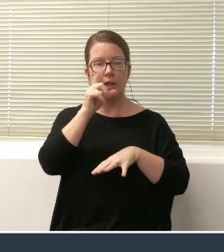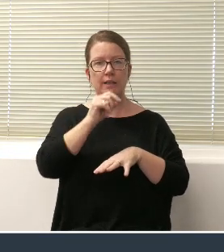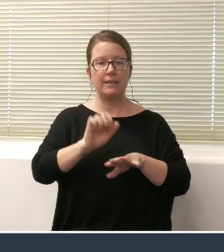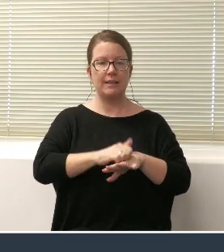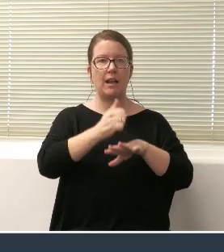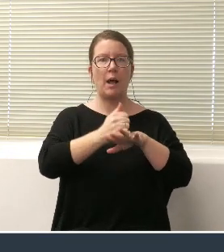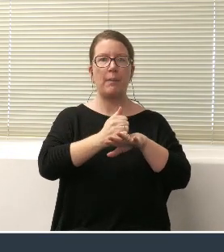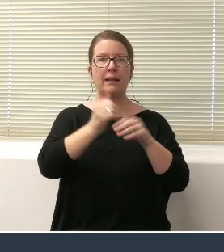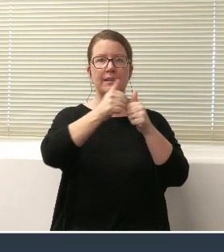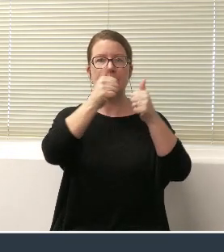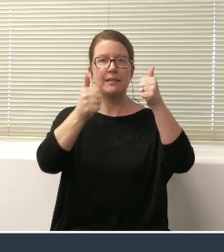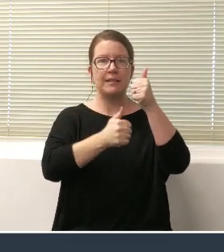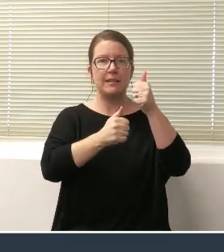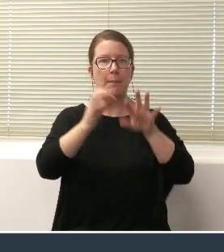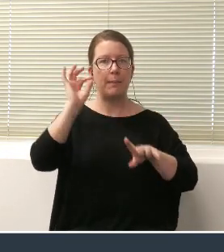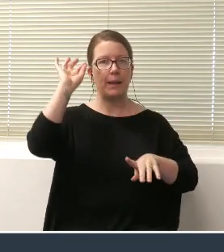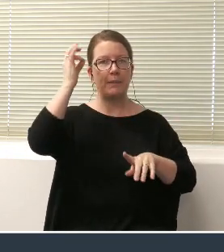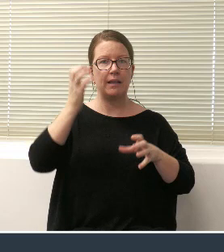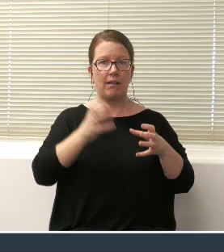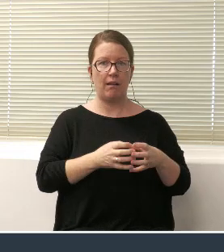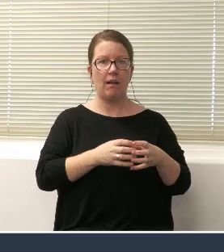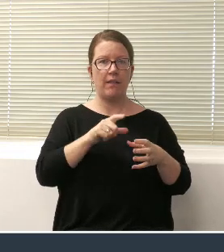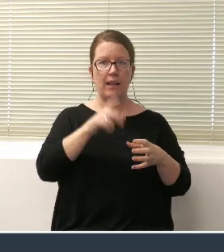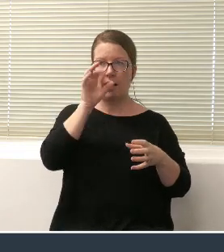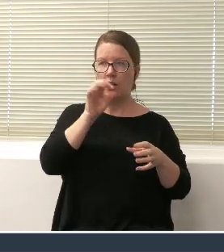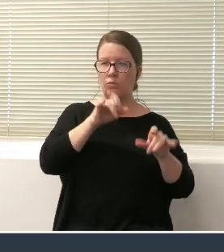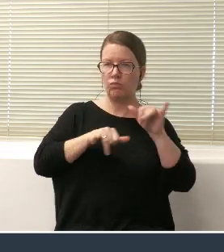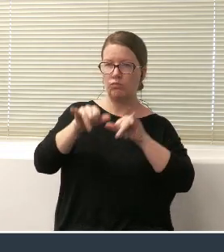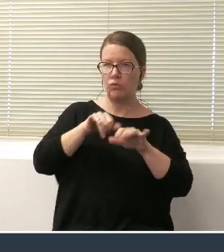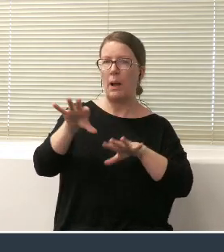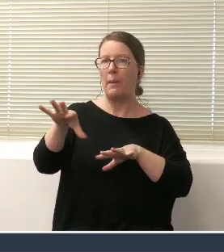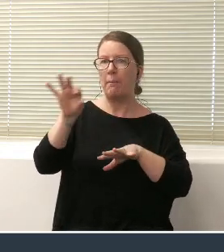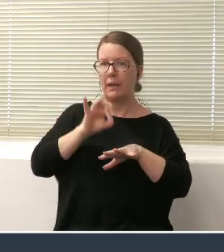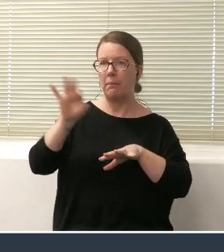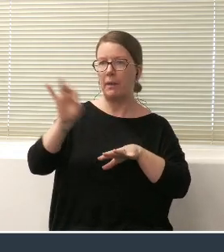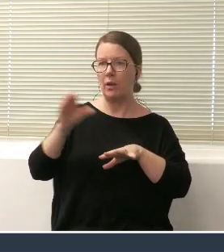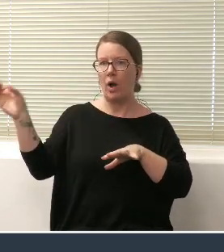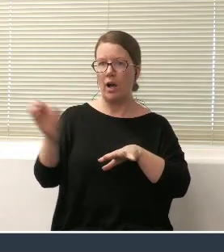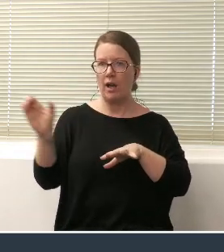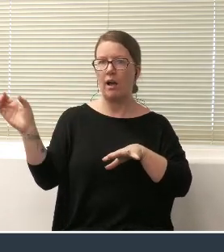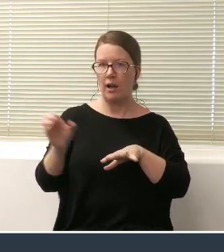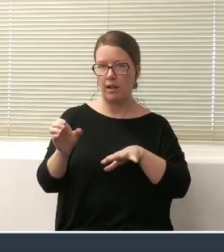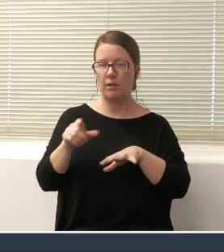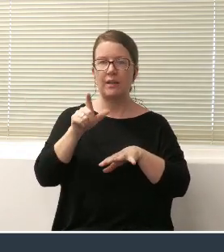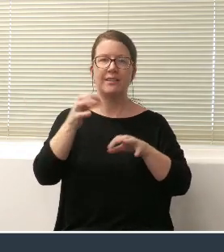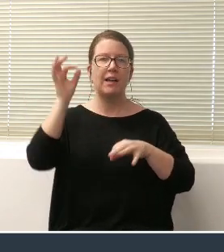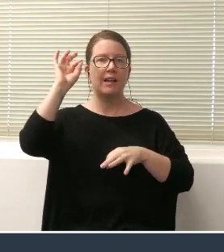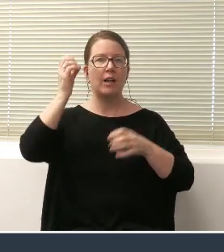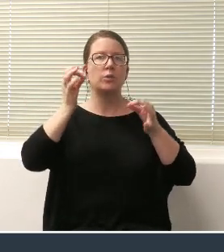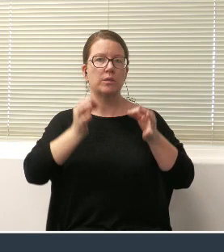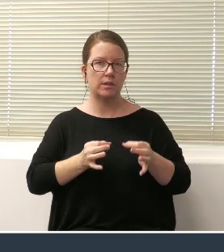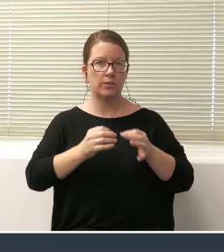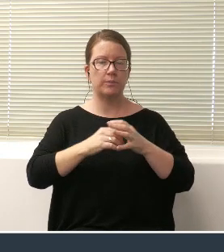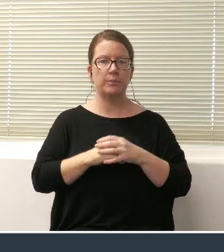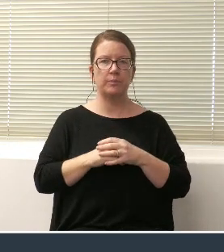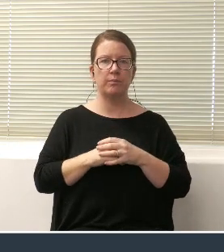subcommittee of council to make the appointments, or it could be by full council decision. So in terms